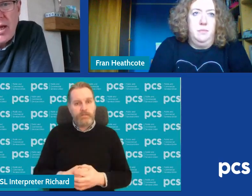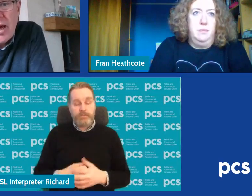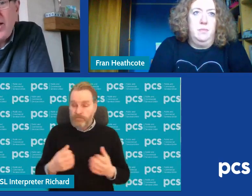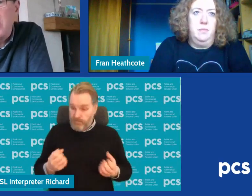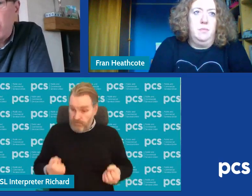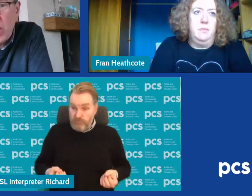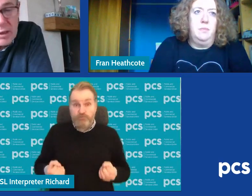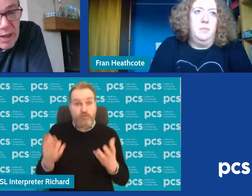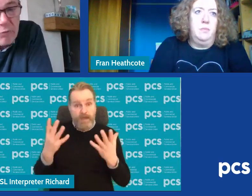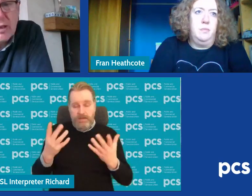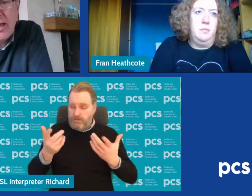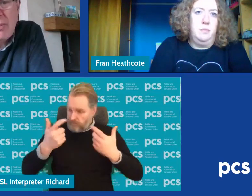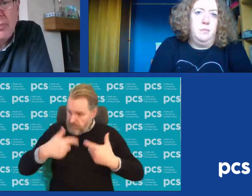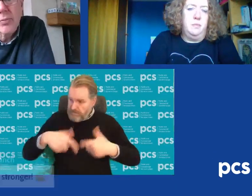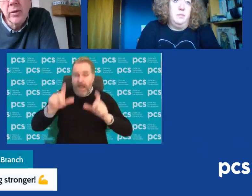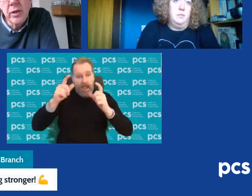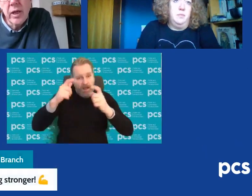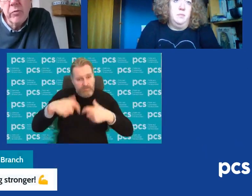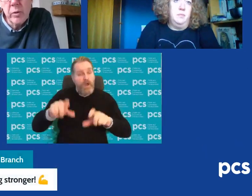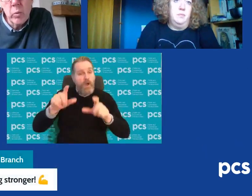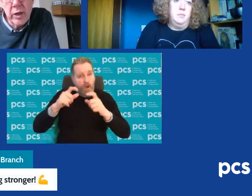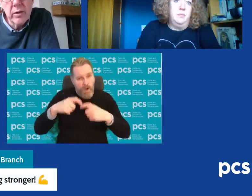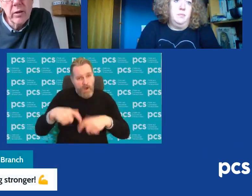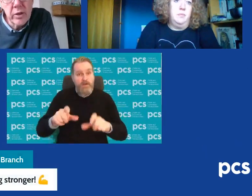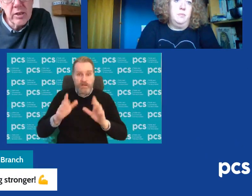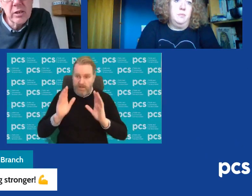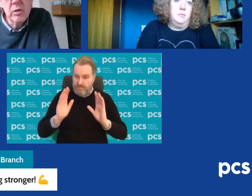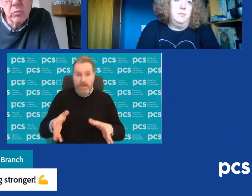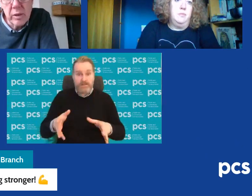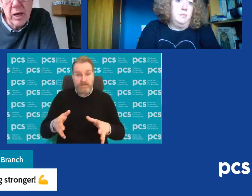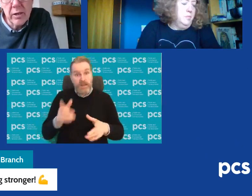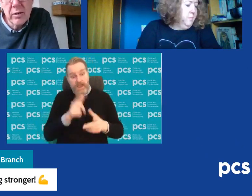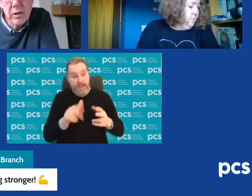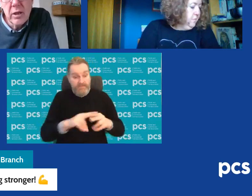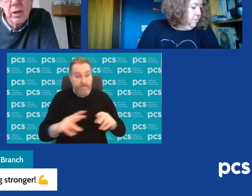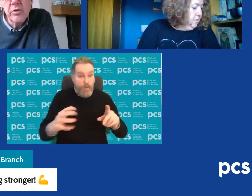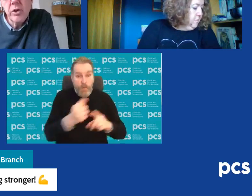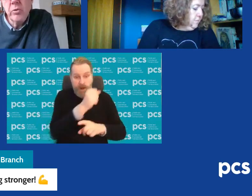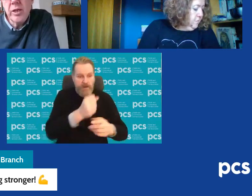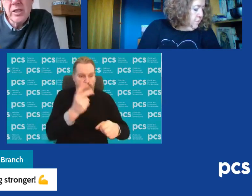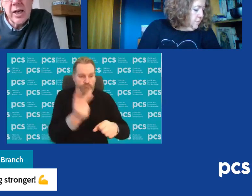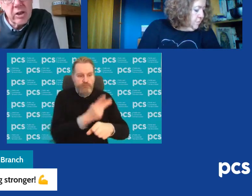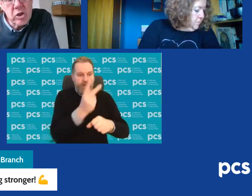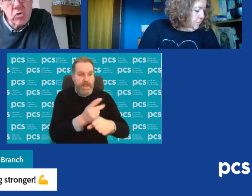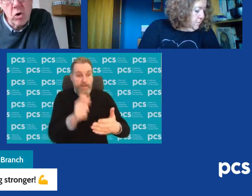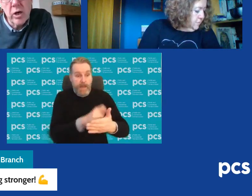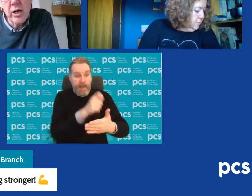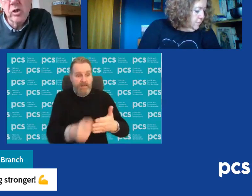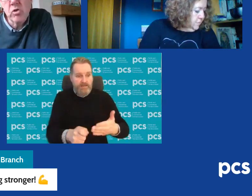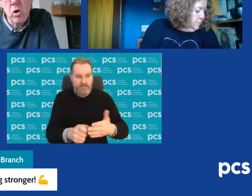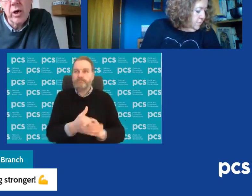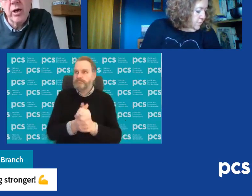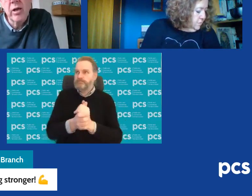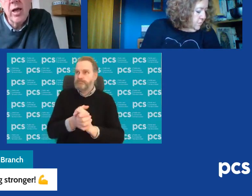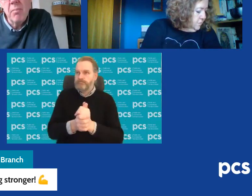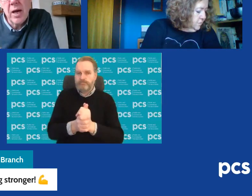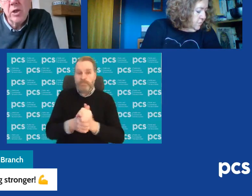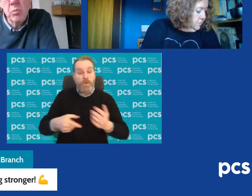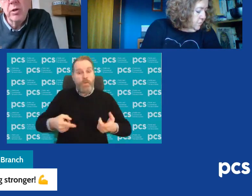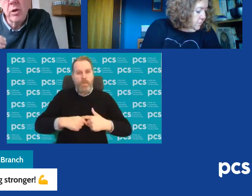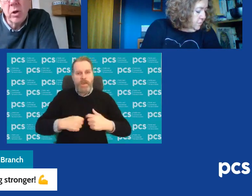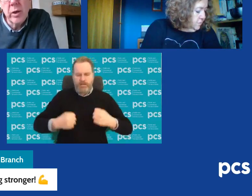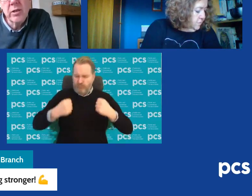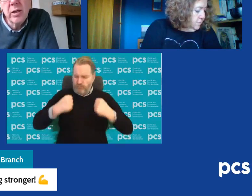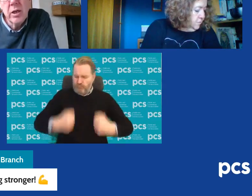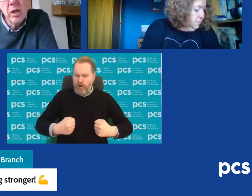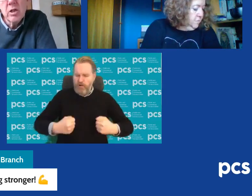supported, and it will definitely happen if we win this reballot. The union is getting stronger and stronger, and